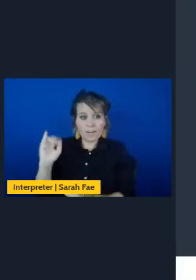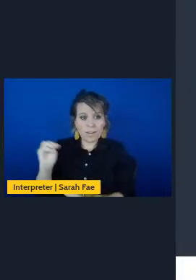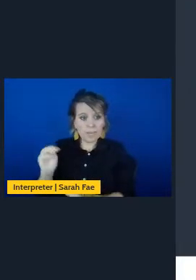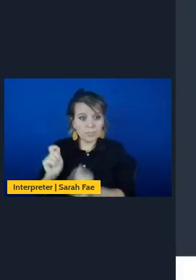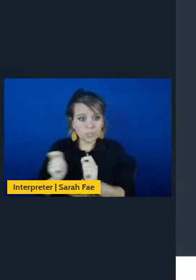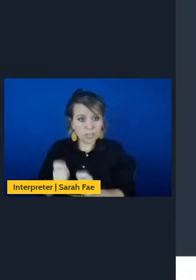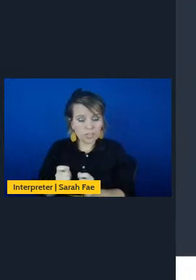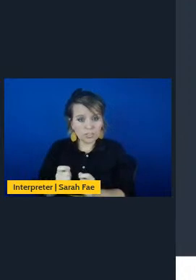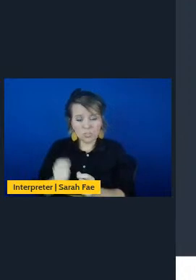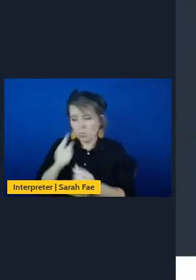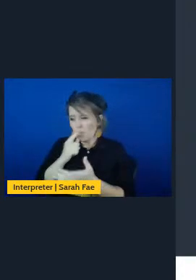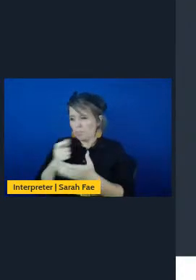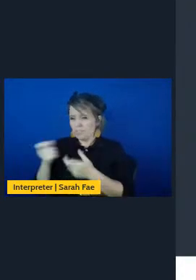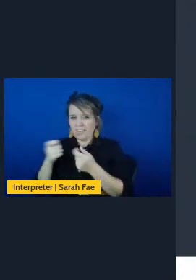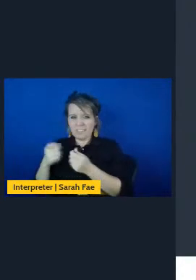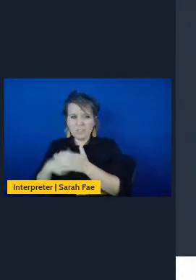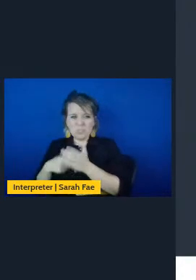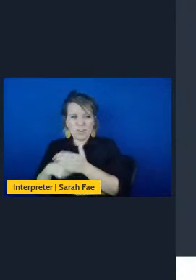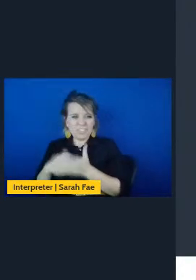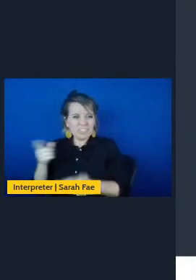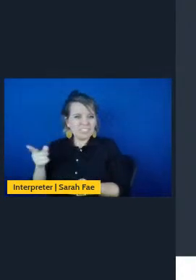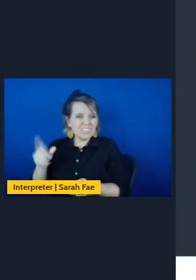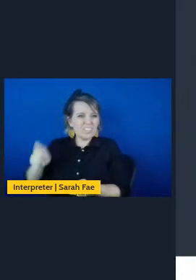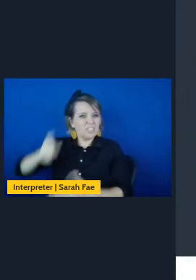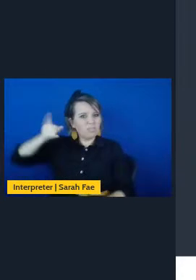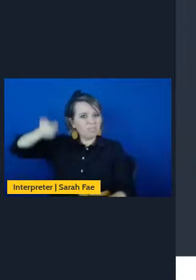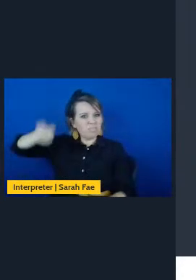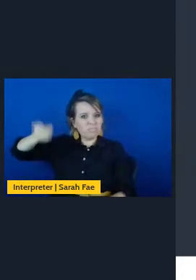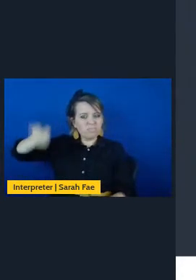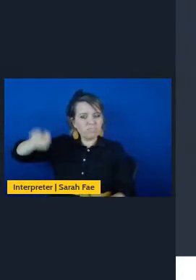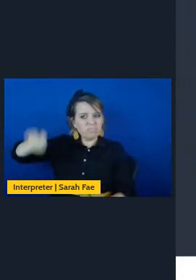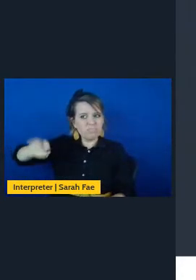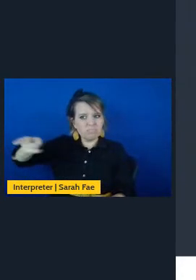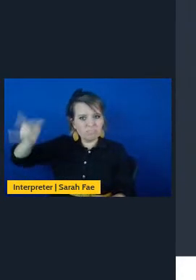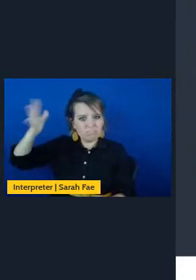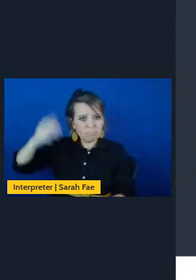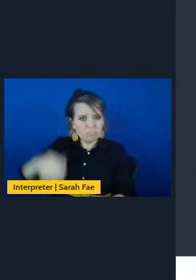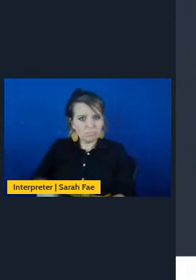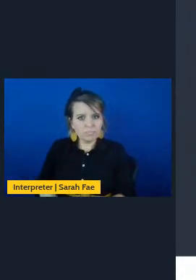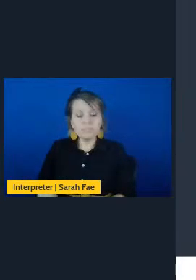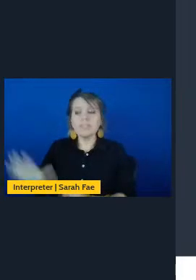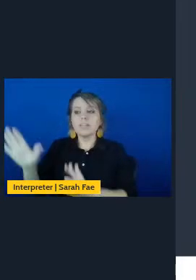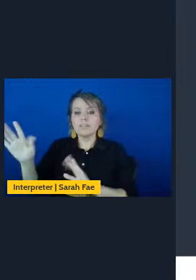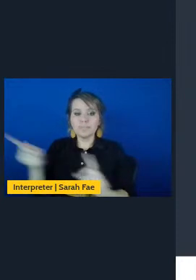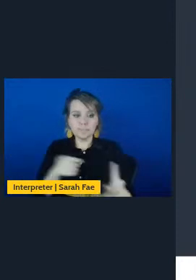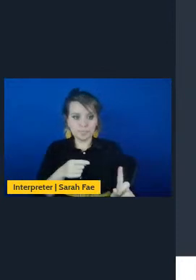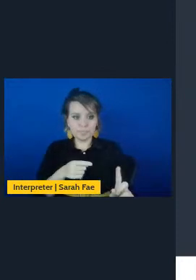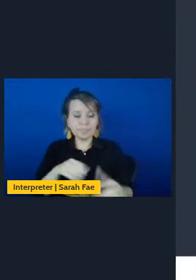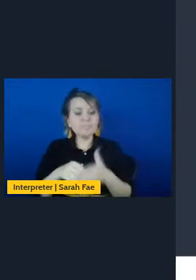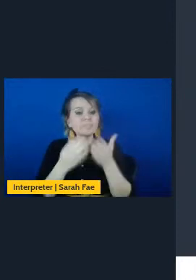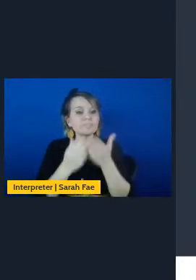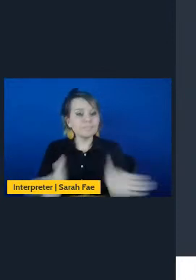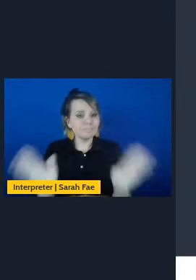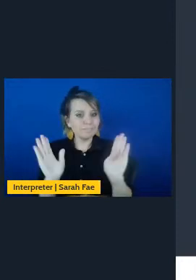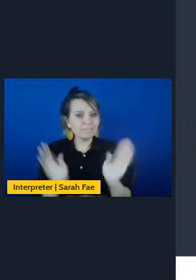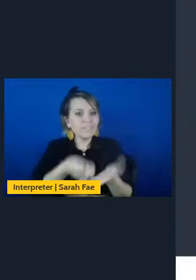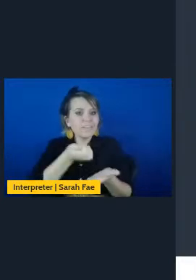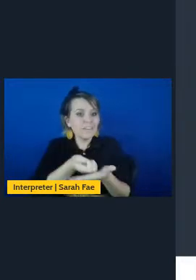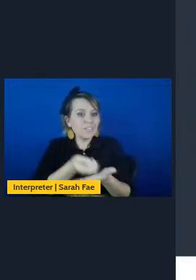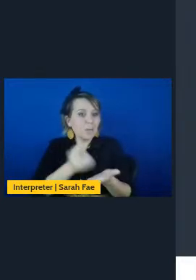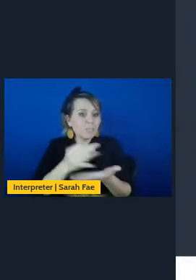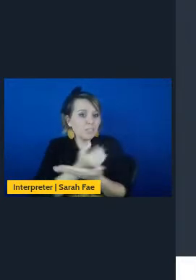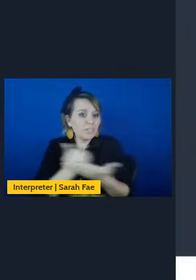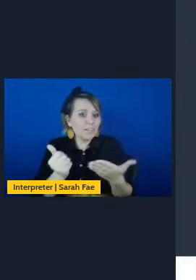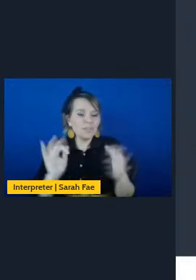whoever's handling the pricing of this thing needs a stern talking to. I digress. Generally speaking, the economics of this thing are